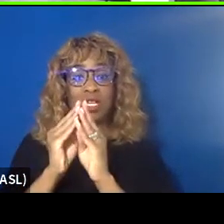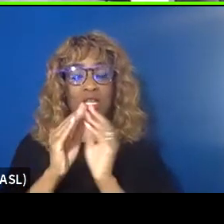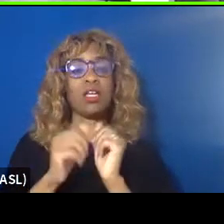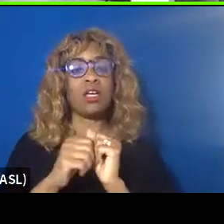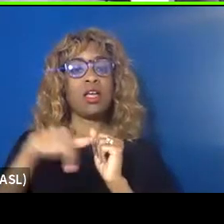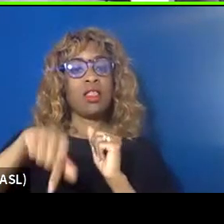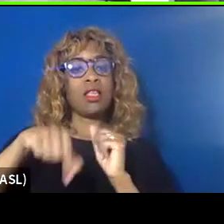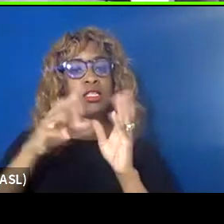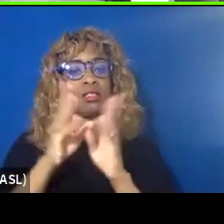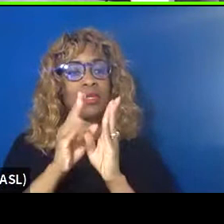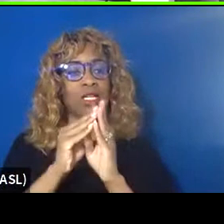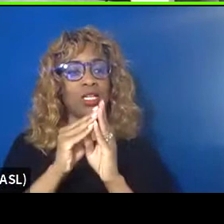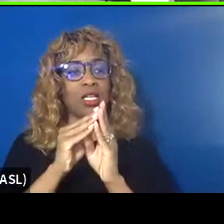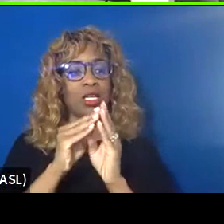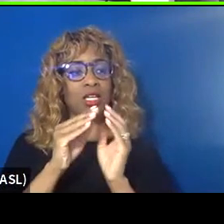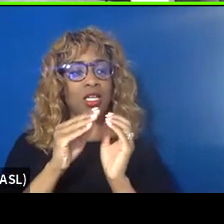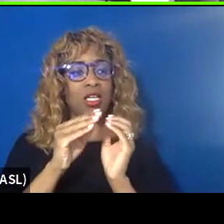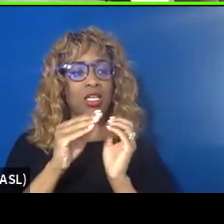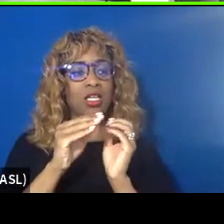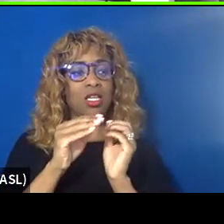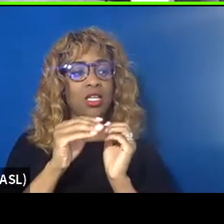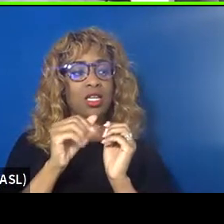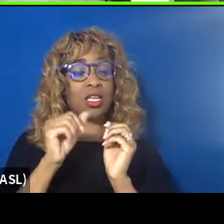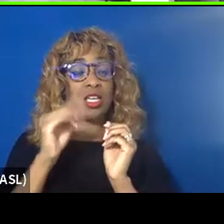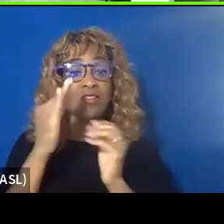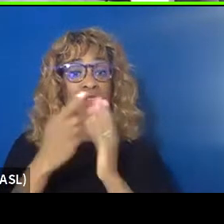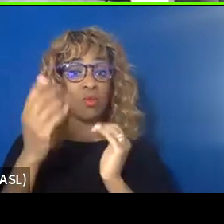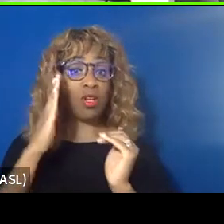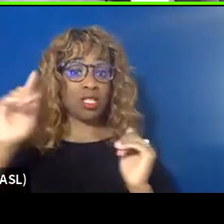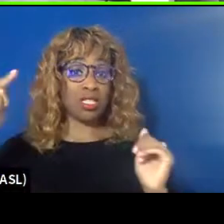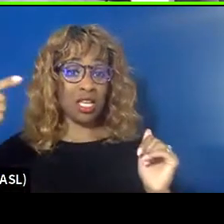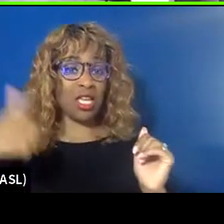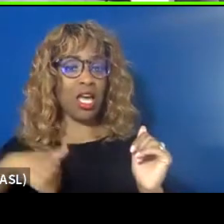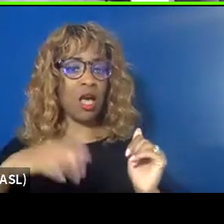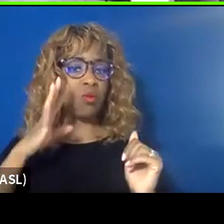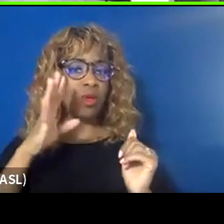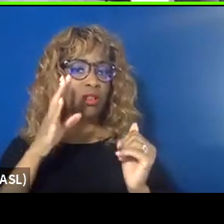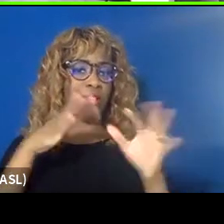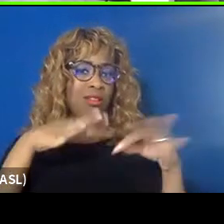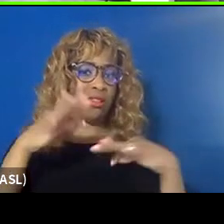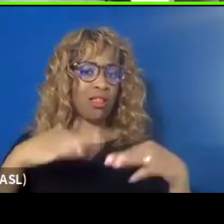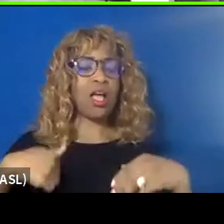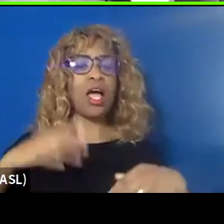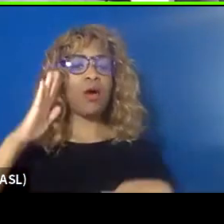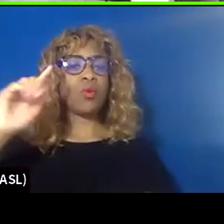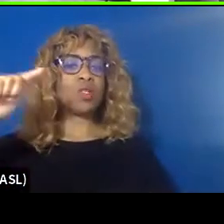meeting. And if I could have a second, I would speak to it. I'll second it.